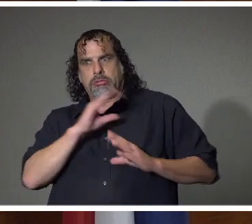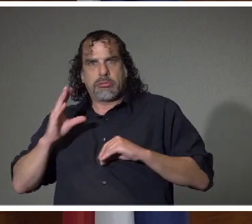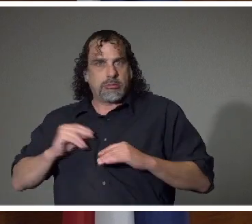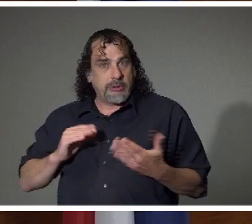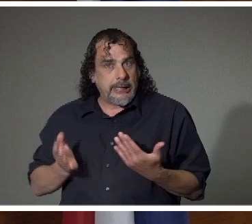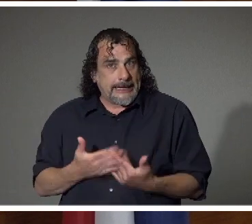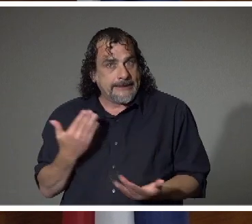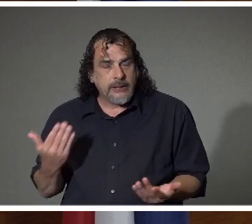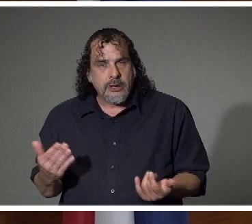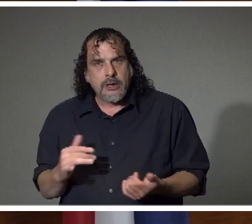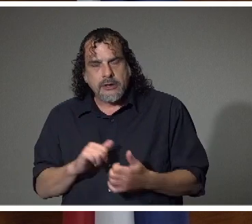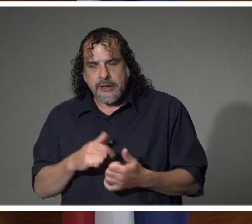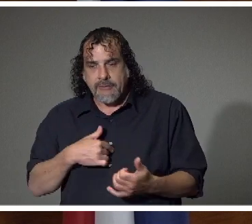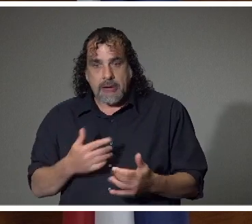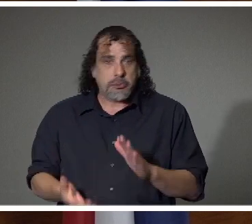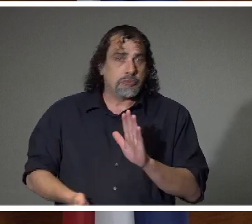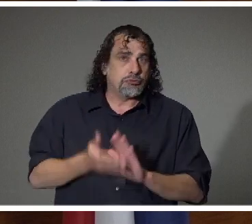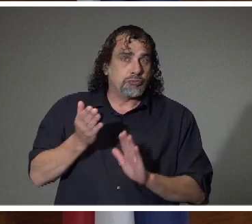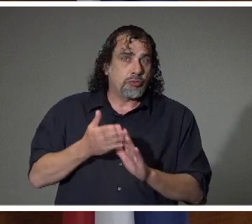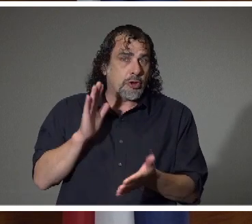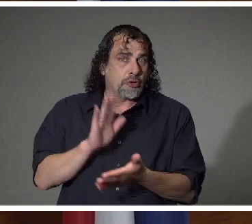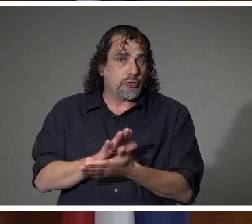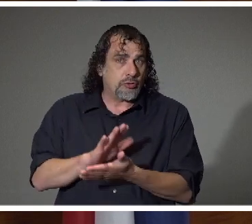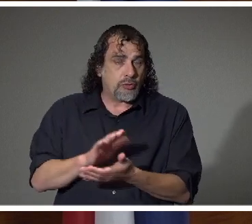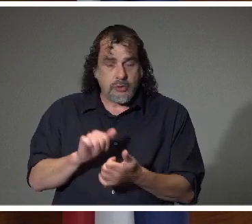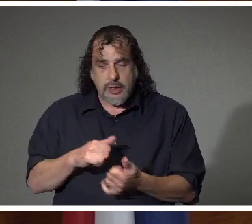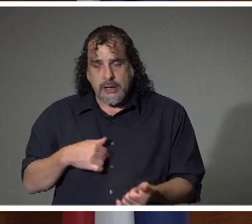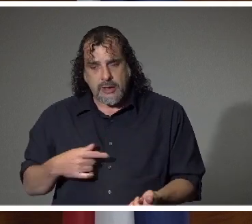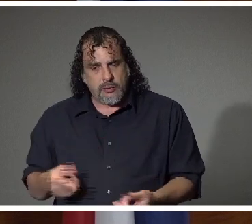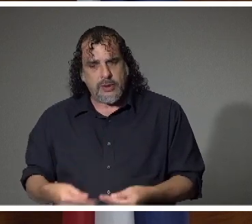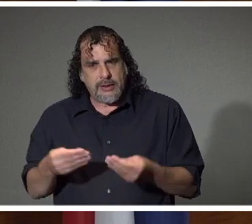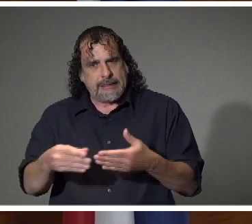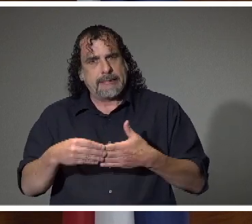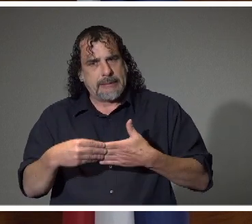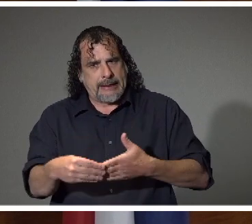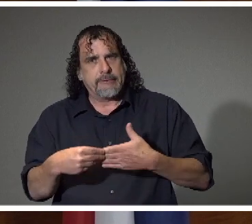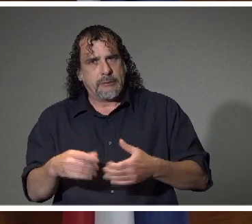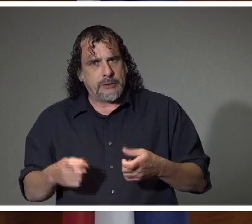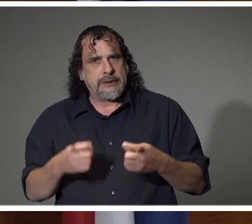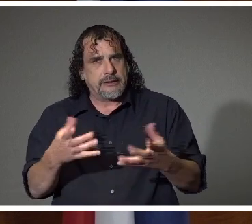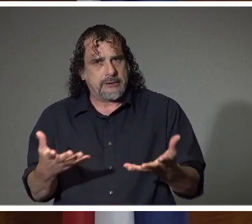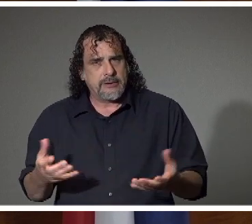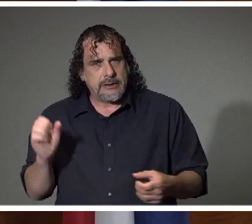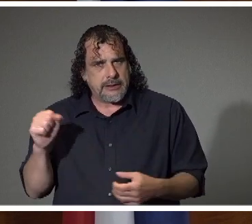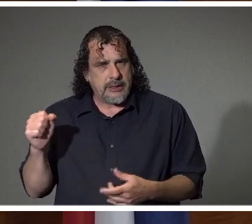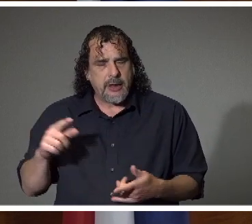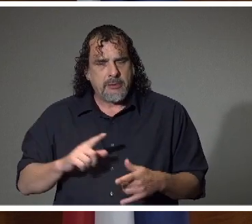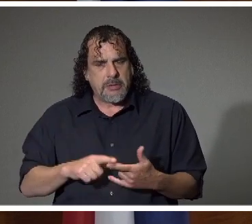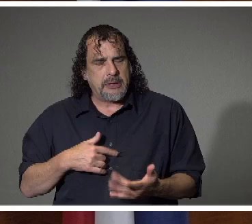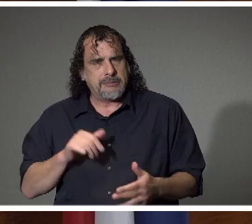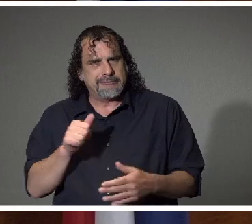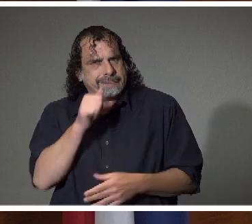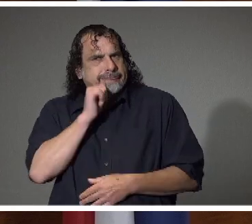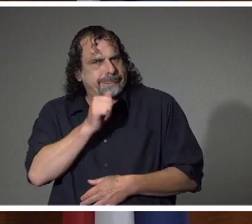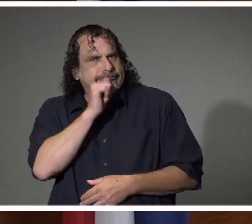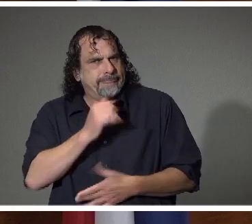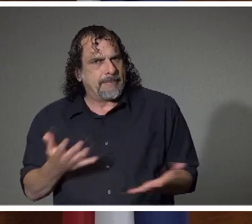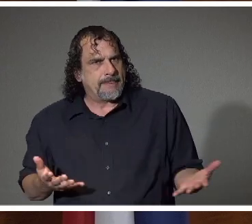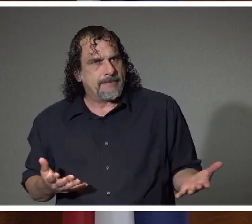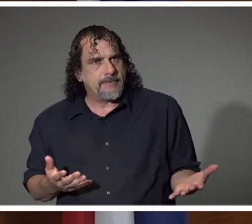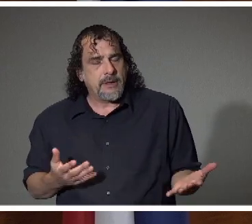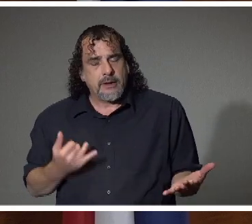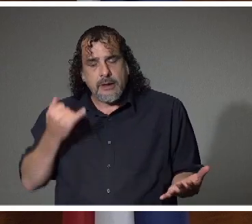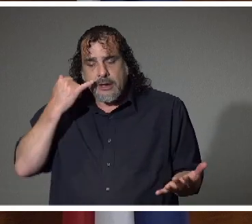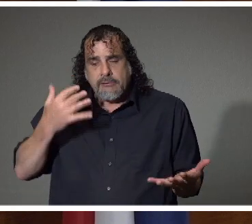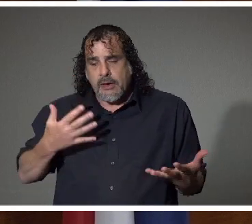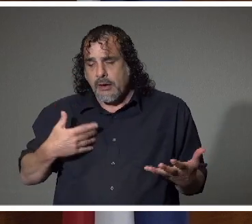were running a school district, and we've tried to give our school districts maximum flexibility, I would try to be patient. And if I wanted to